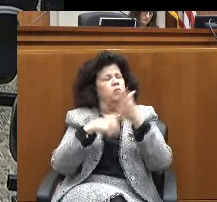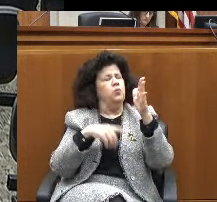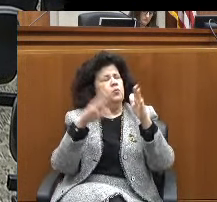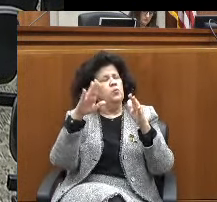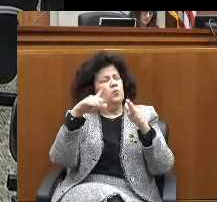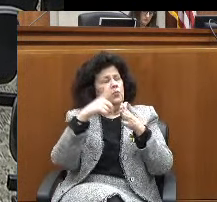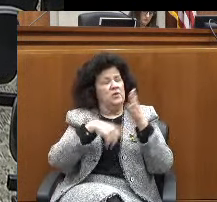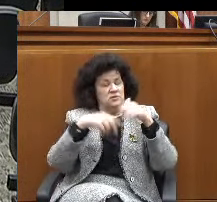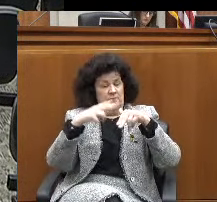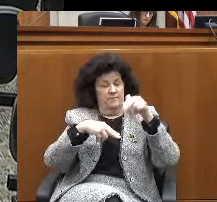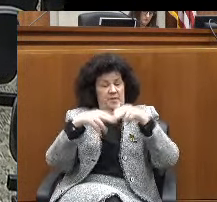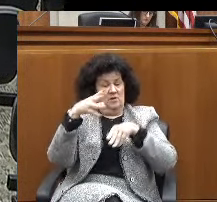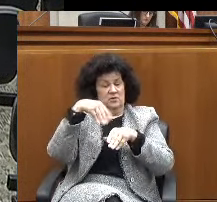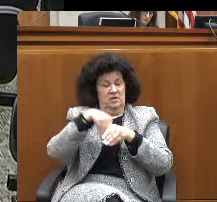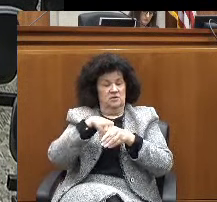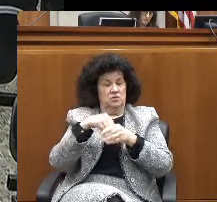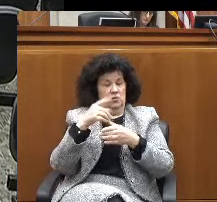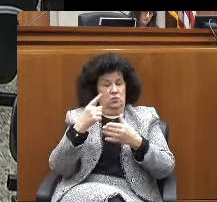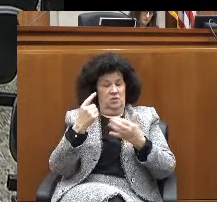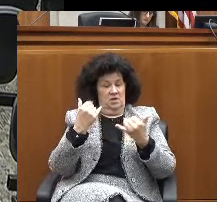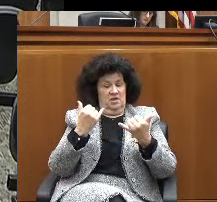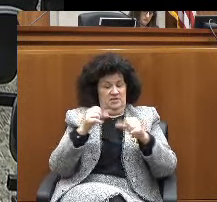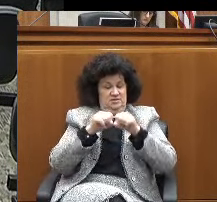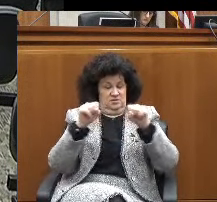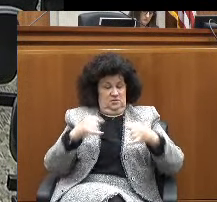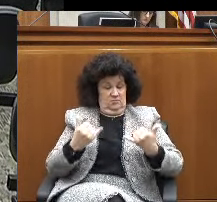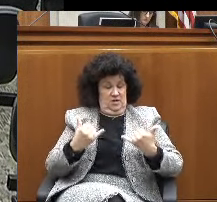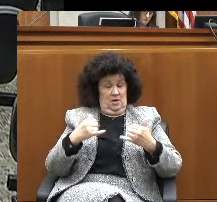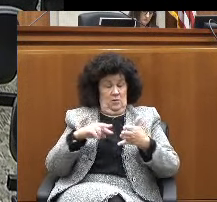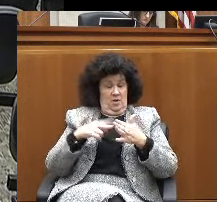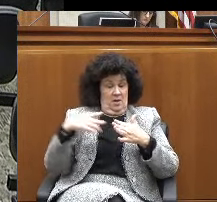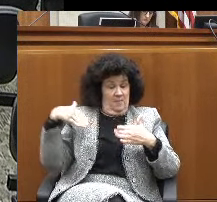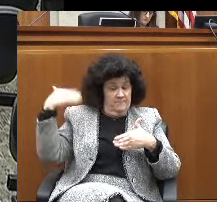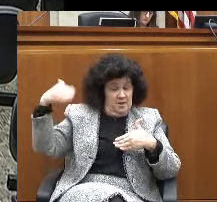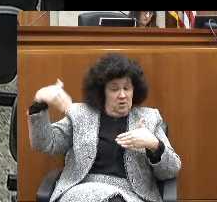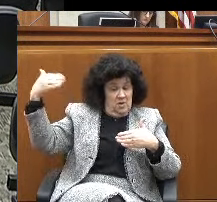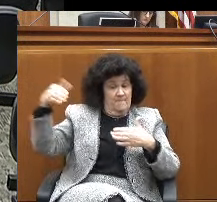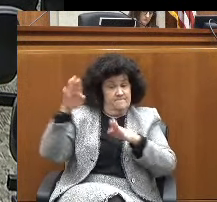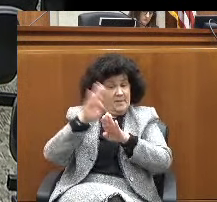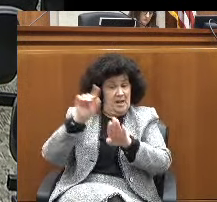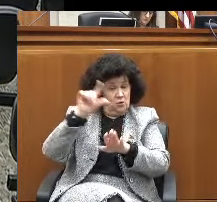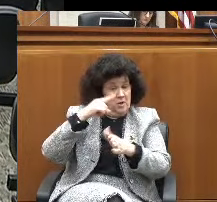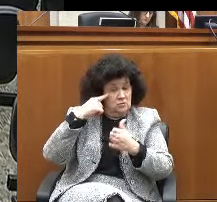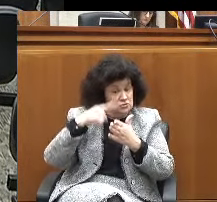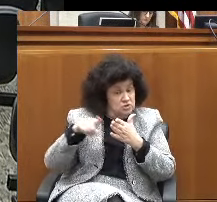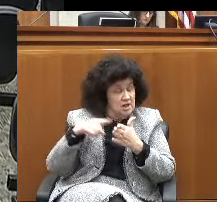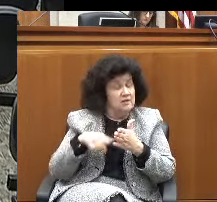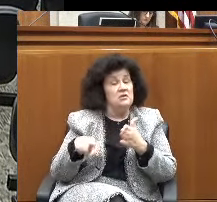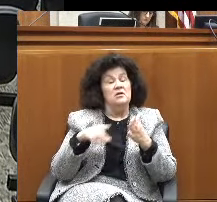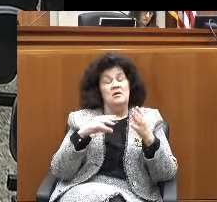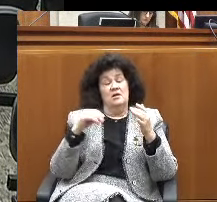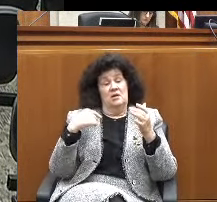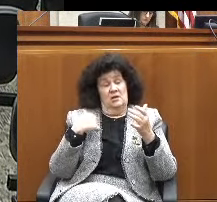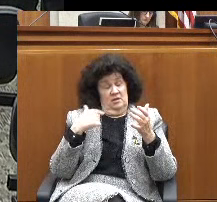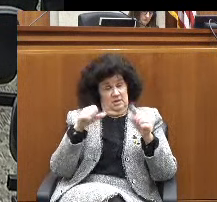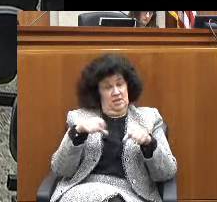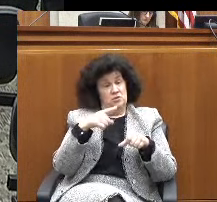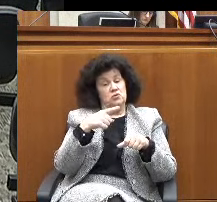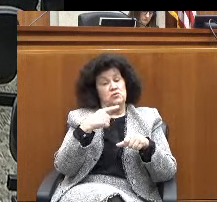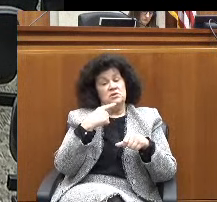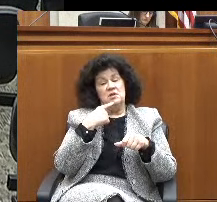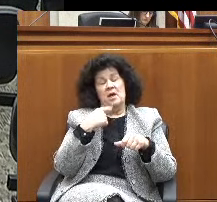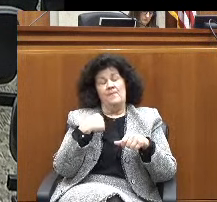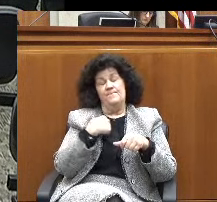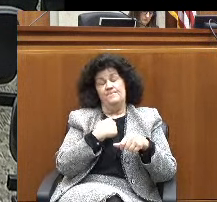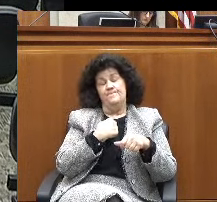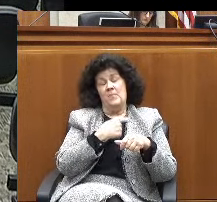into our system as it is now are periodic background checks. And I just like if you guys could talk us